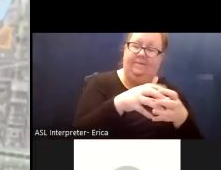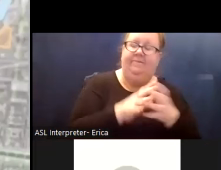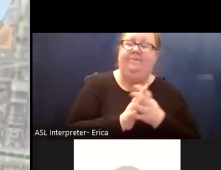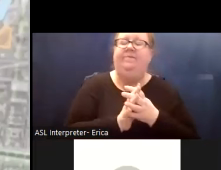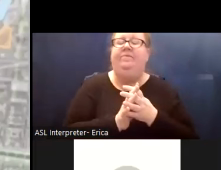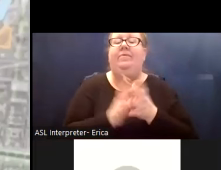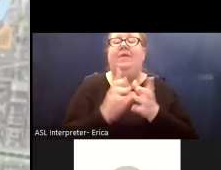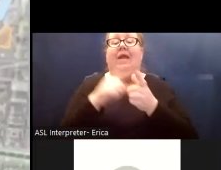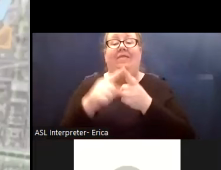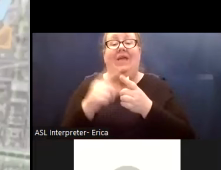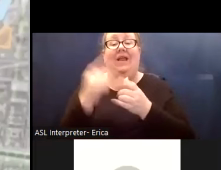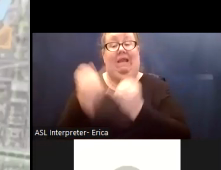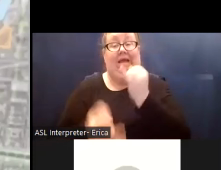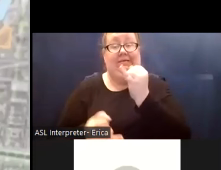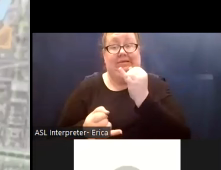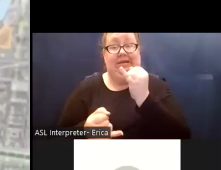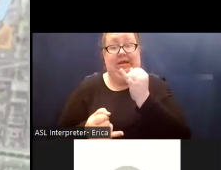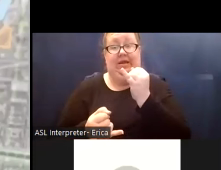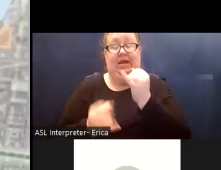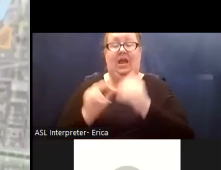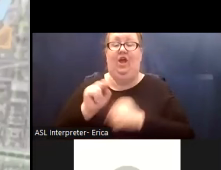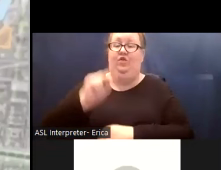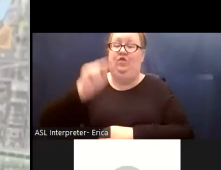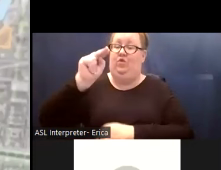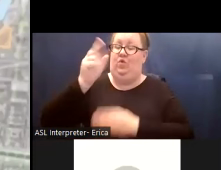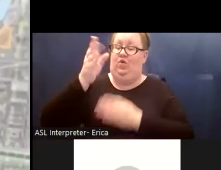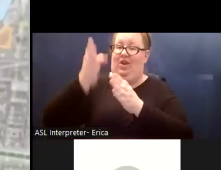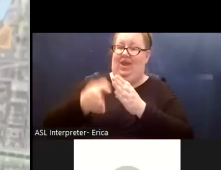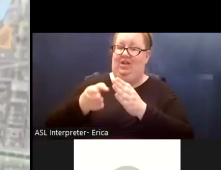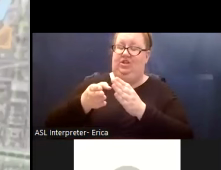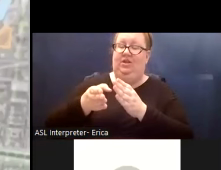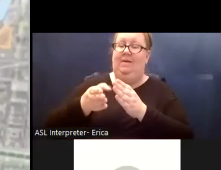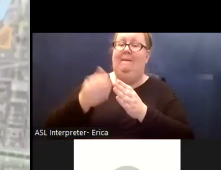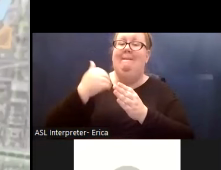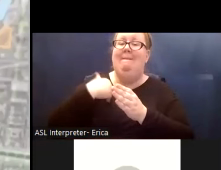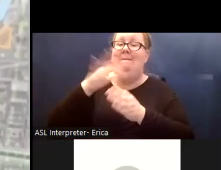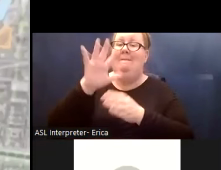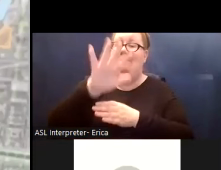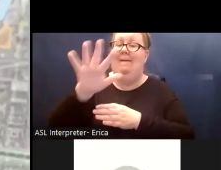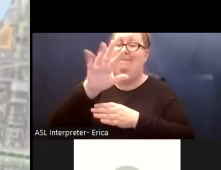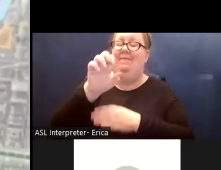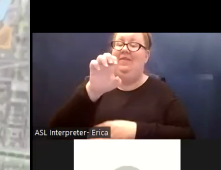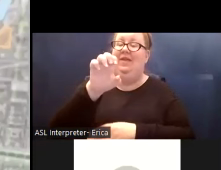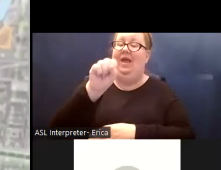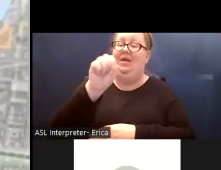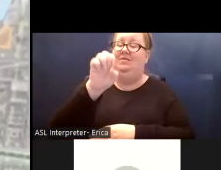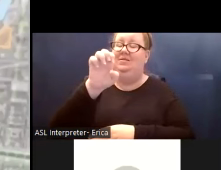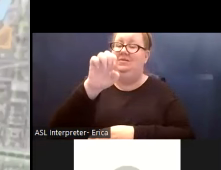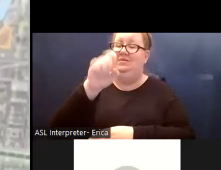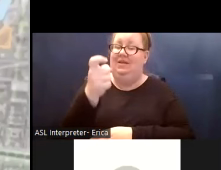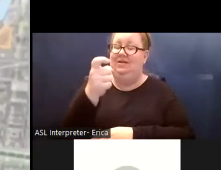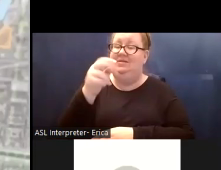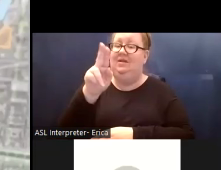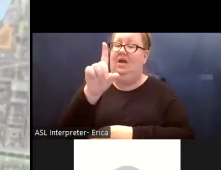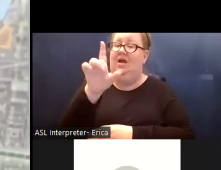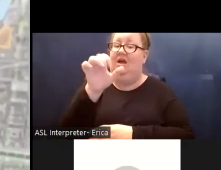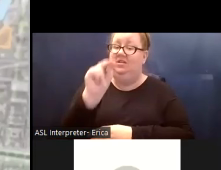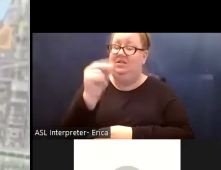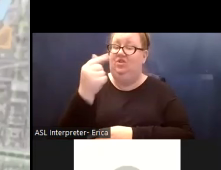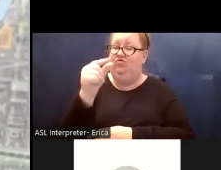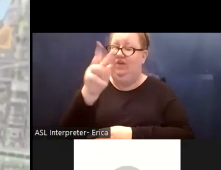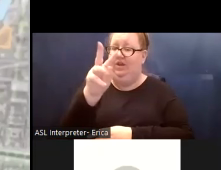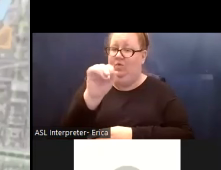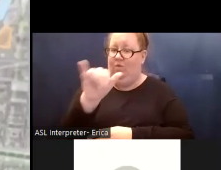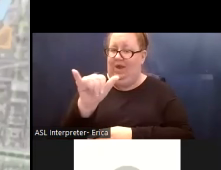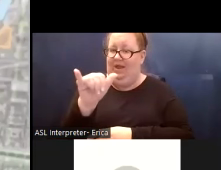And then lastly, at the northern edge here, we have the Essex Hudson Greenway, which terminates by